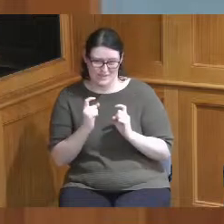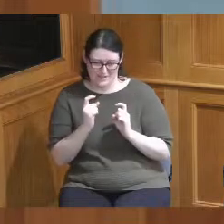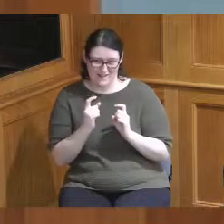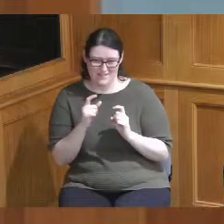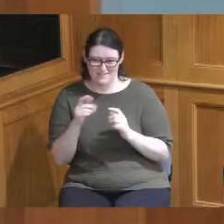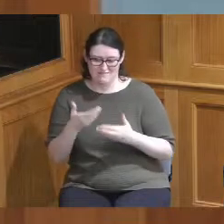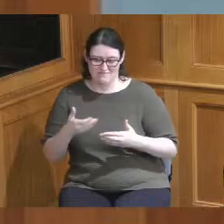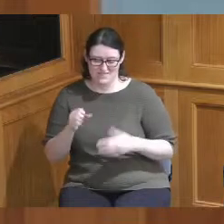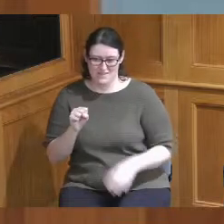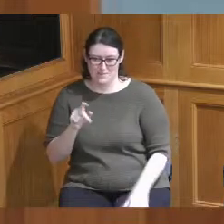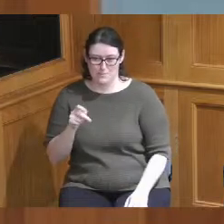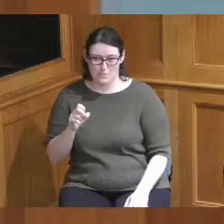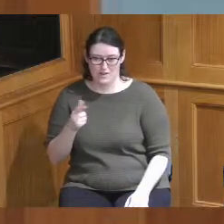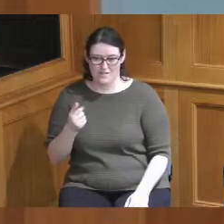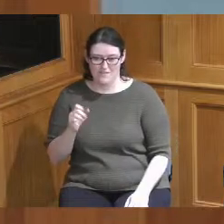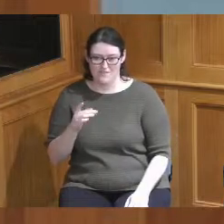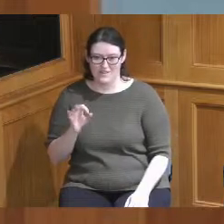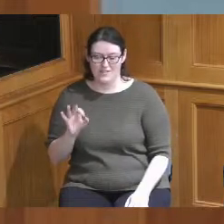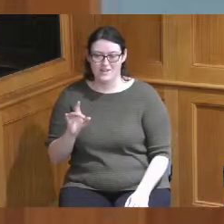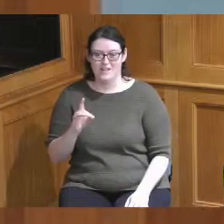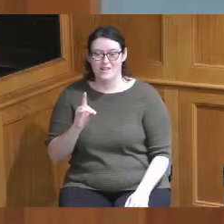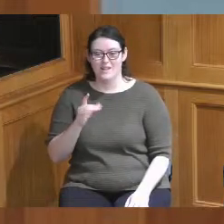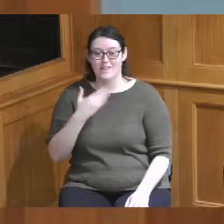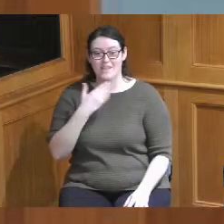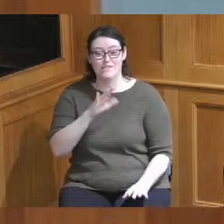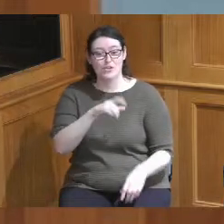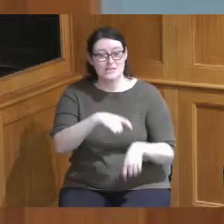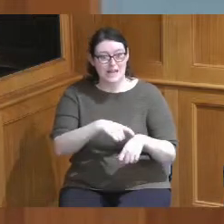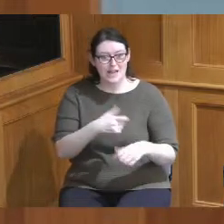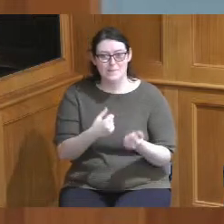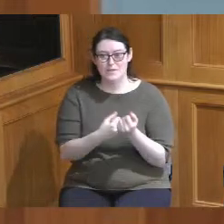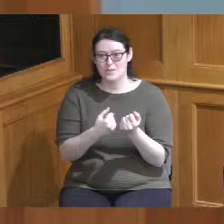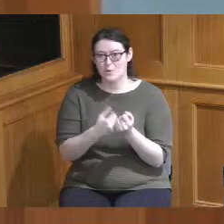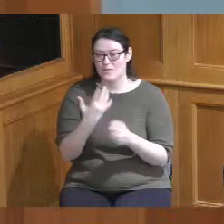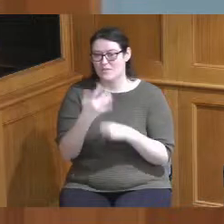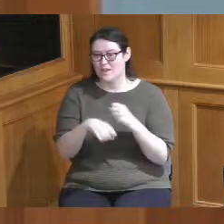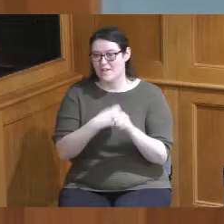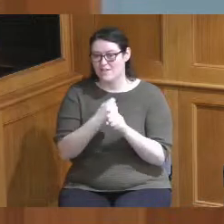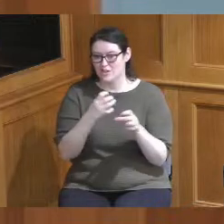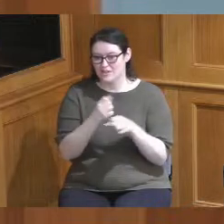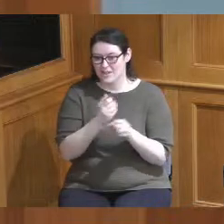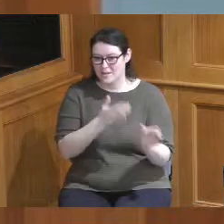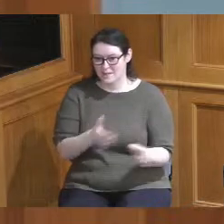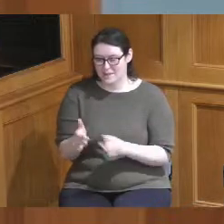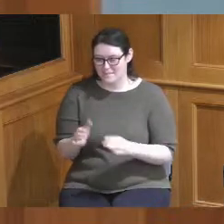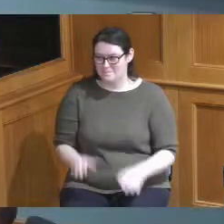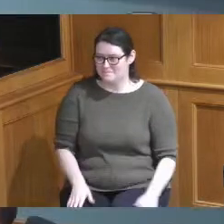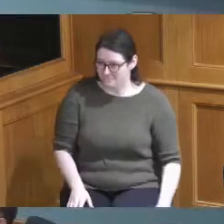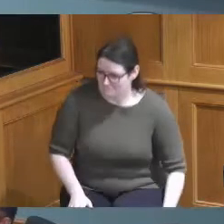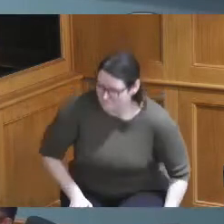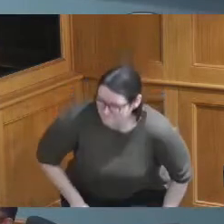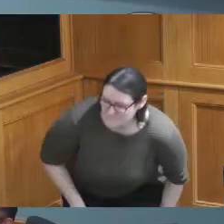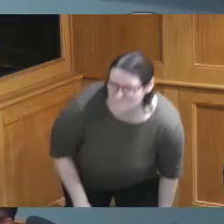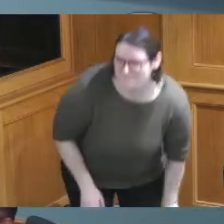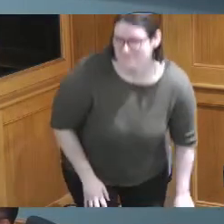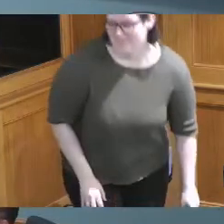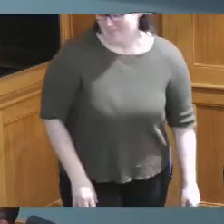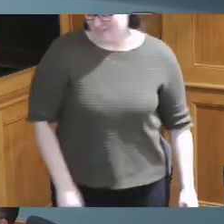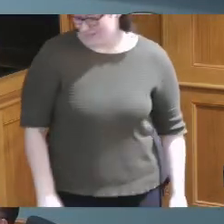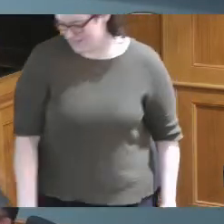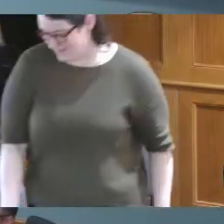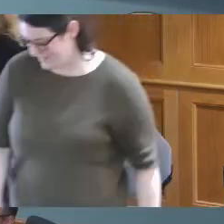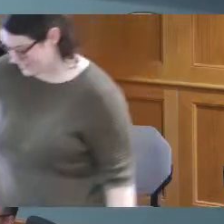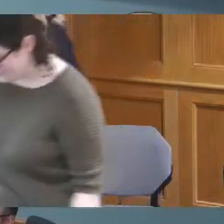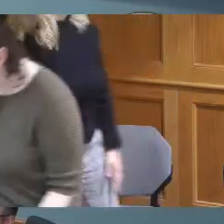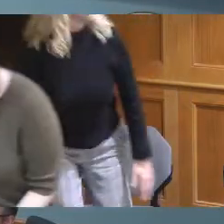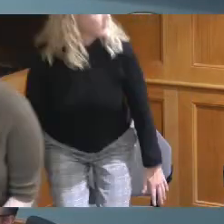Springfield Township. Thank you for your time and support of the proposed 5-year consolidated plan. Thank you.